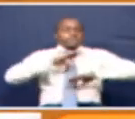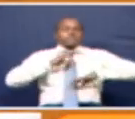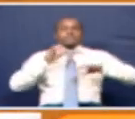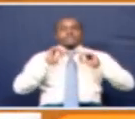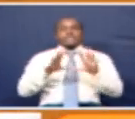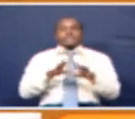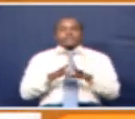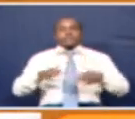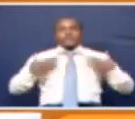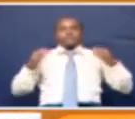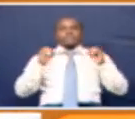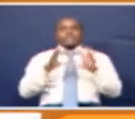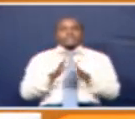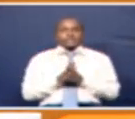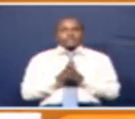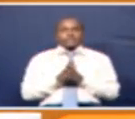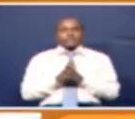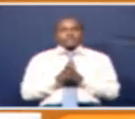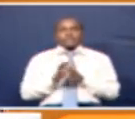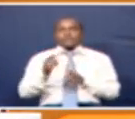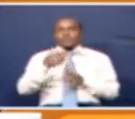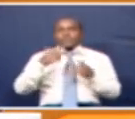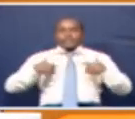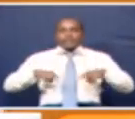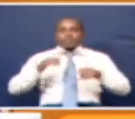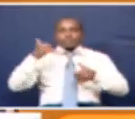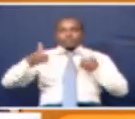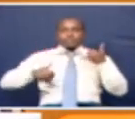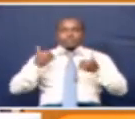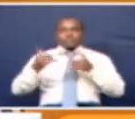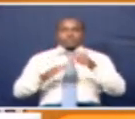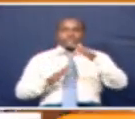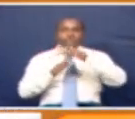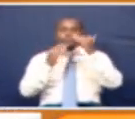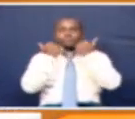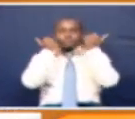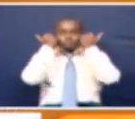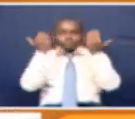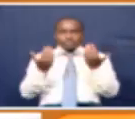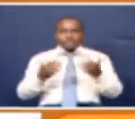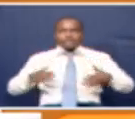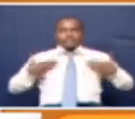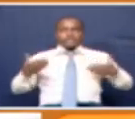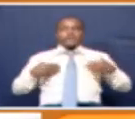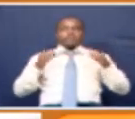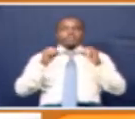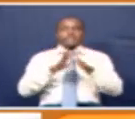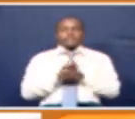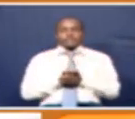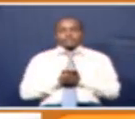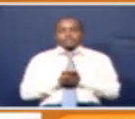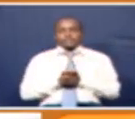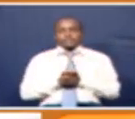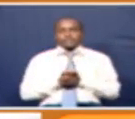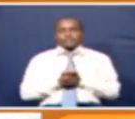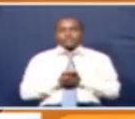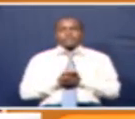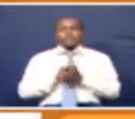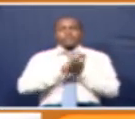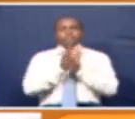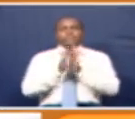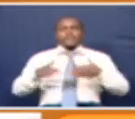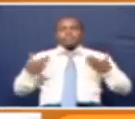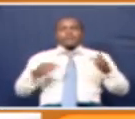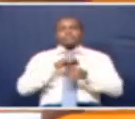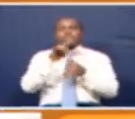still not happy. We allowed them to enjoy themselves at the Supreme Court. They're still not happy. Now, when will they be happy? What